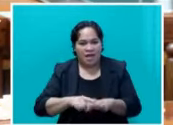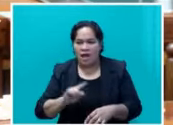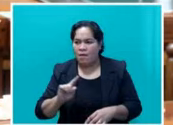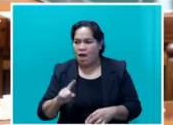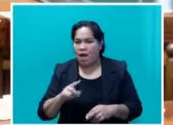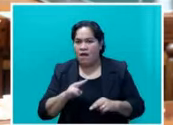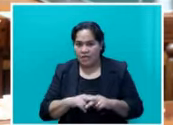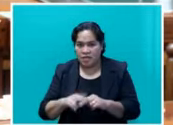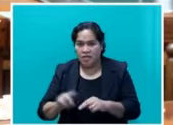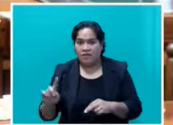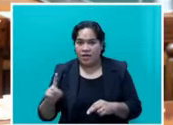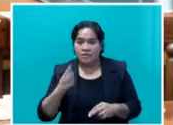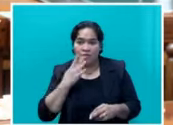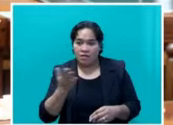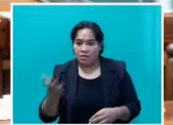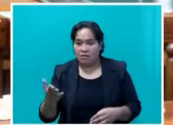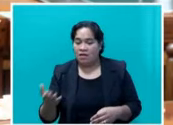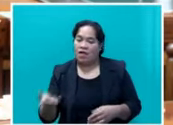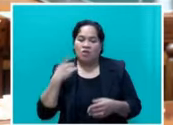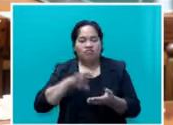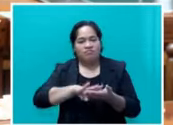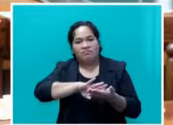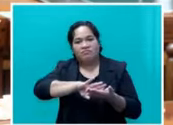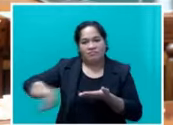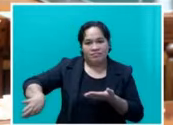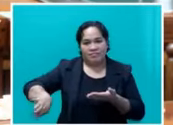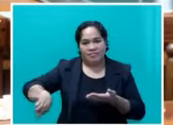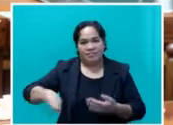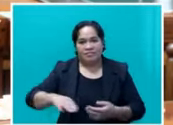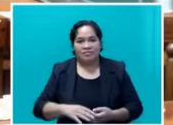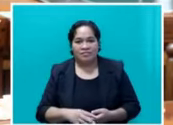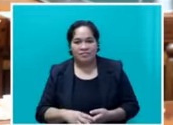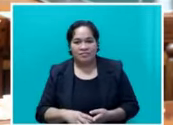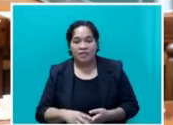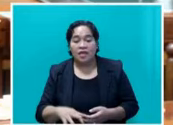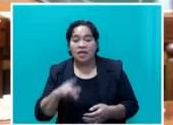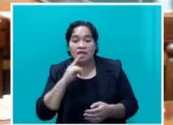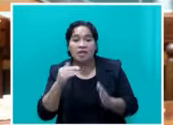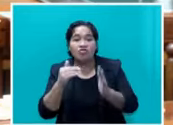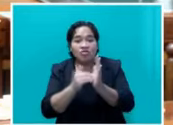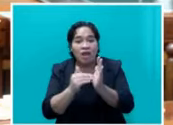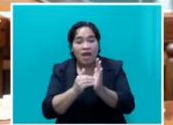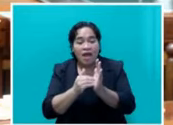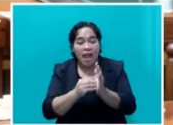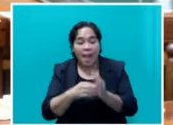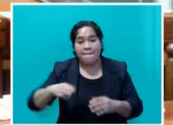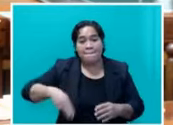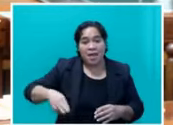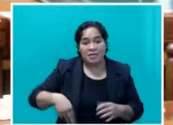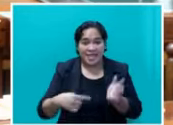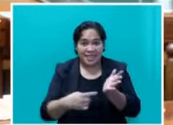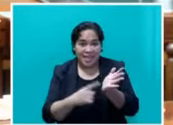along, did away with all this, Honorable Speaker. And the chair and members of the ITLB, the chair